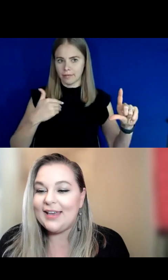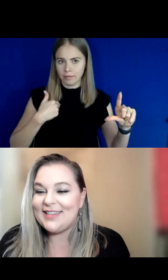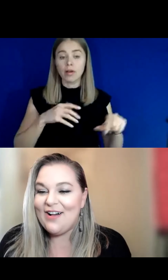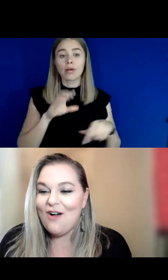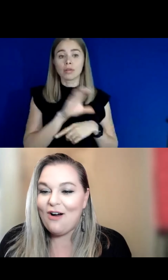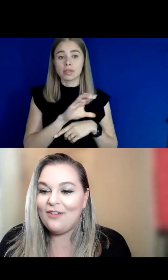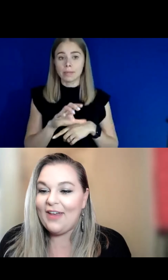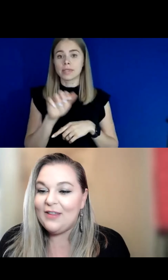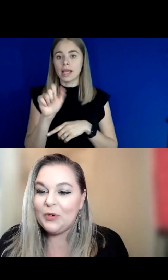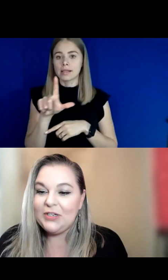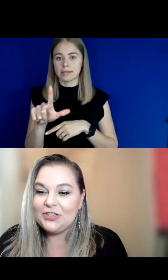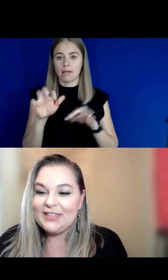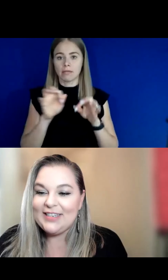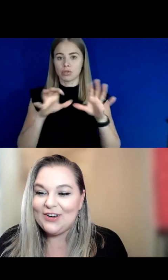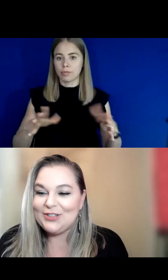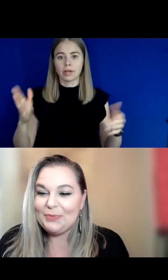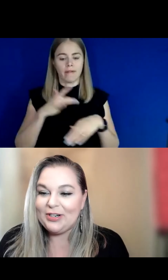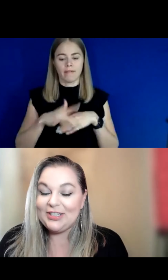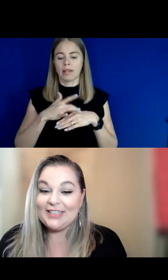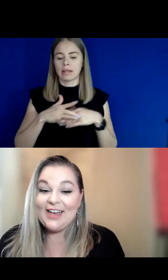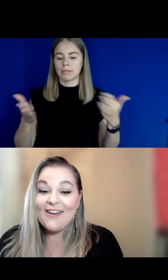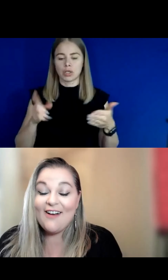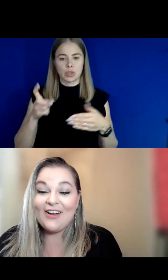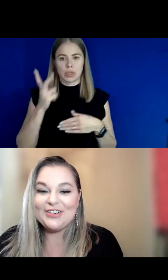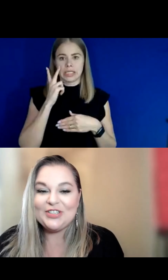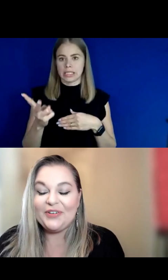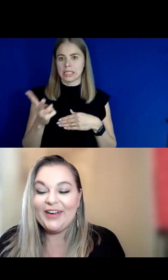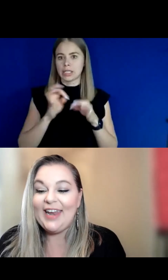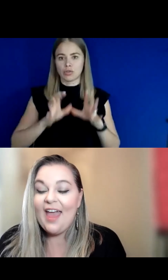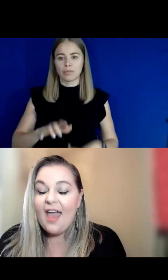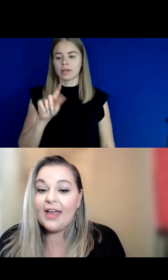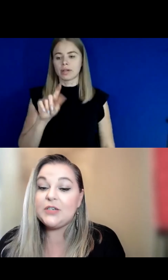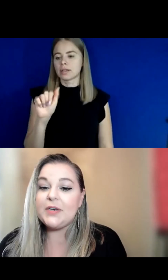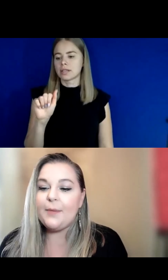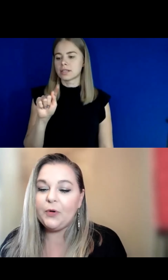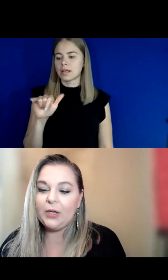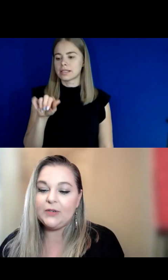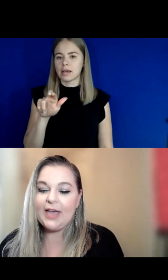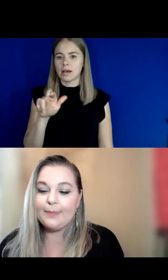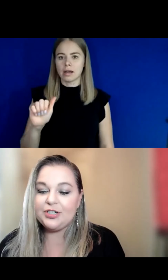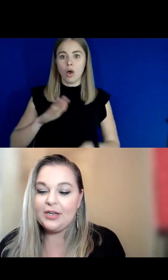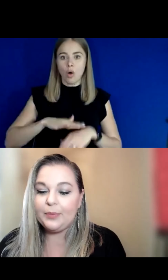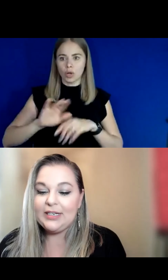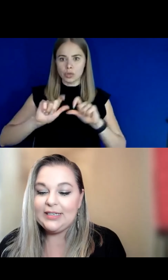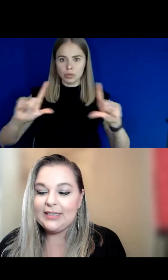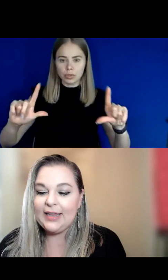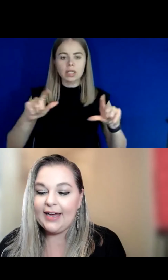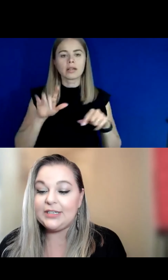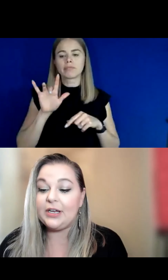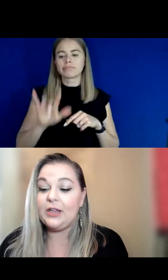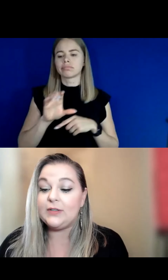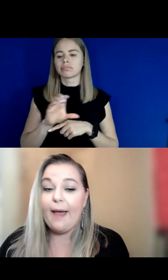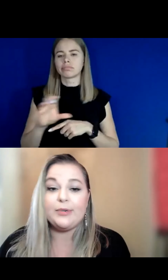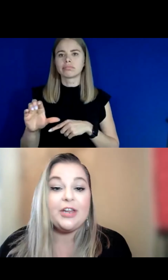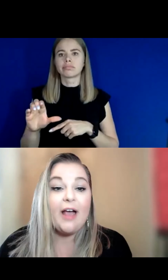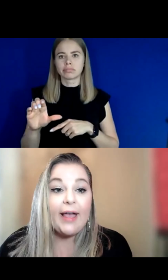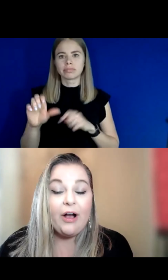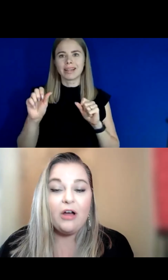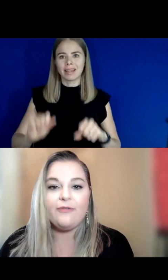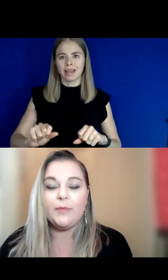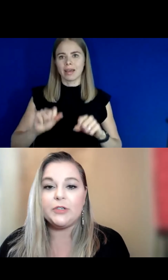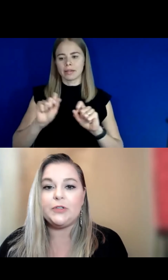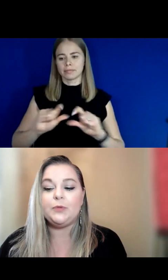and ASL are available. You should see our interpreter Tatiana on your screen. And to enable closed captioning, please select the closed